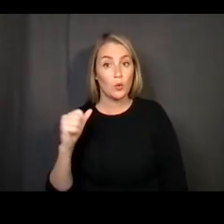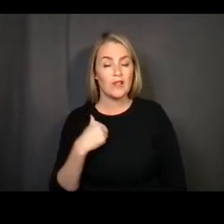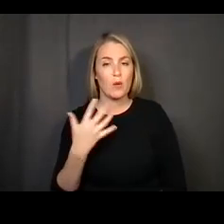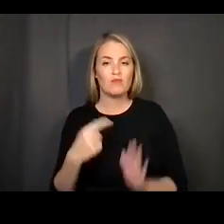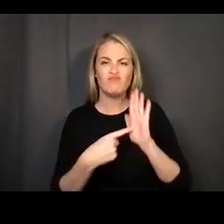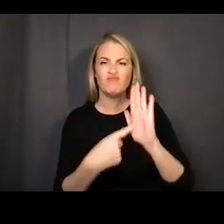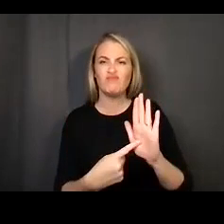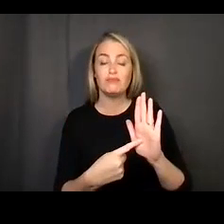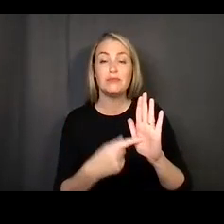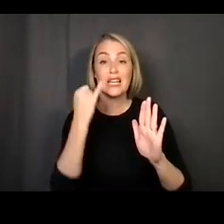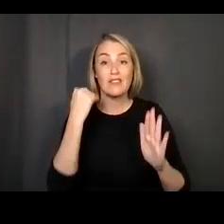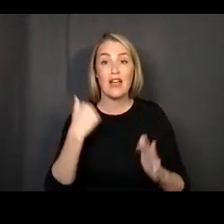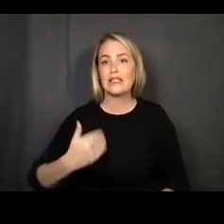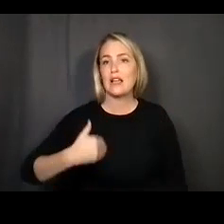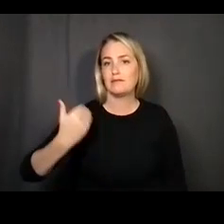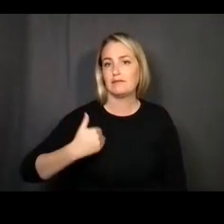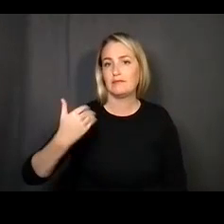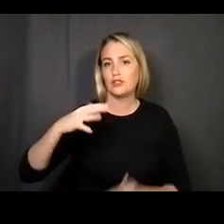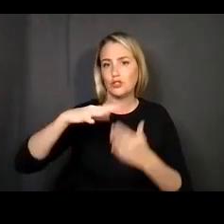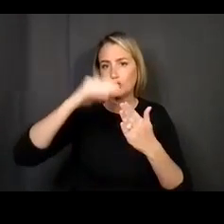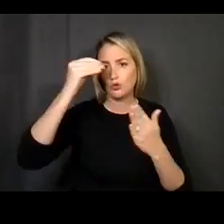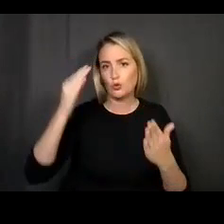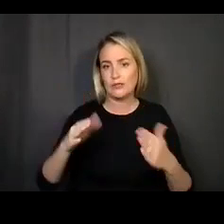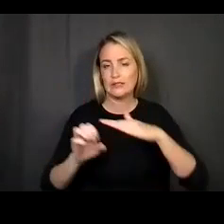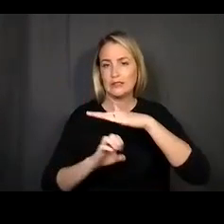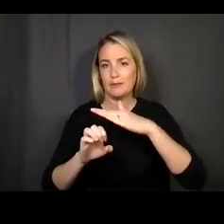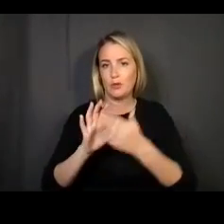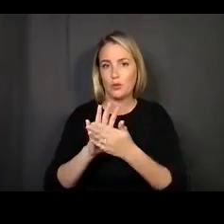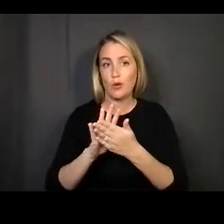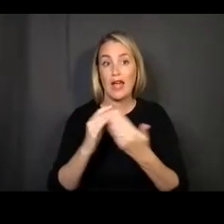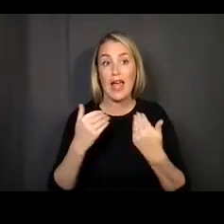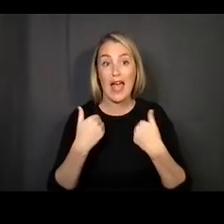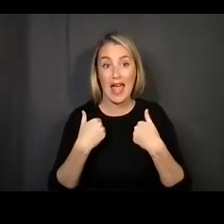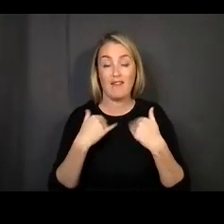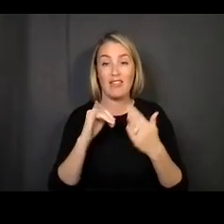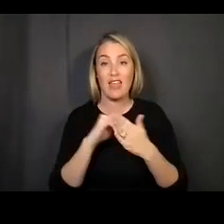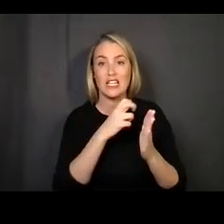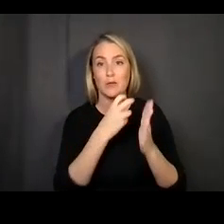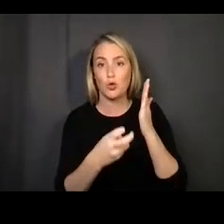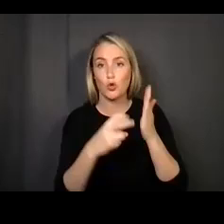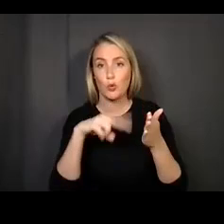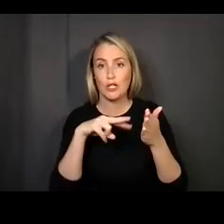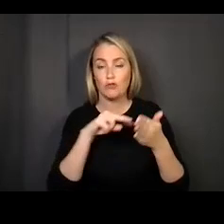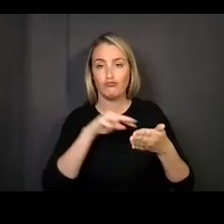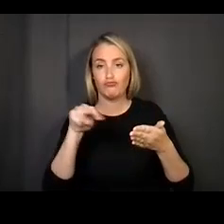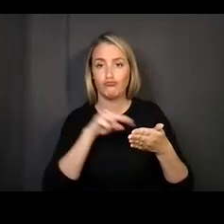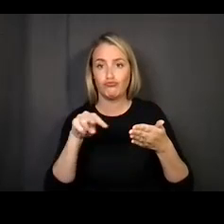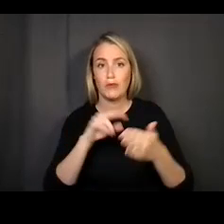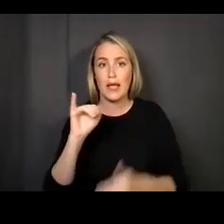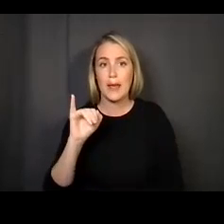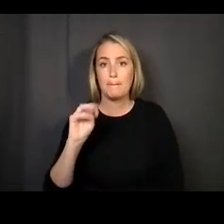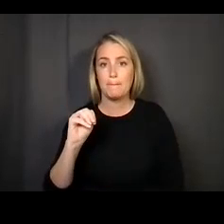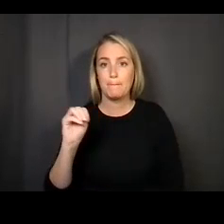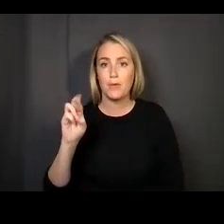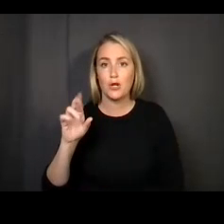quiero señalar, Elementary especialmente school, there si is an tienen niños en la reader escuela so that, primaria. will read text to